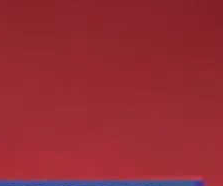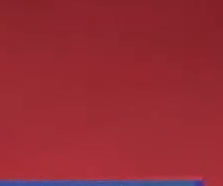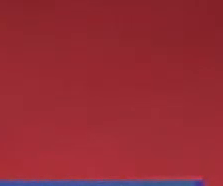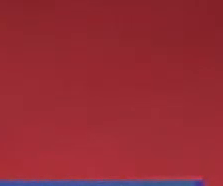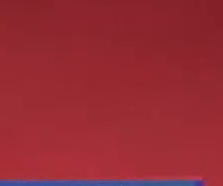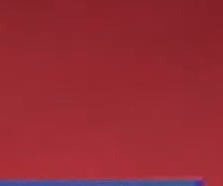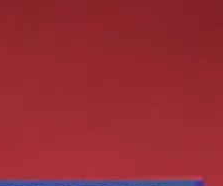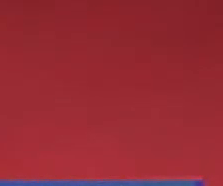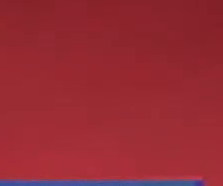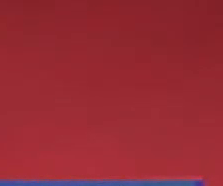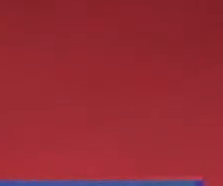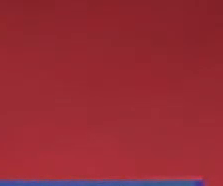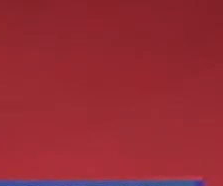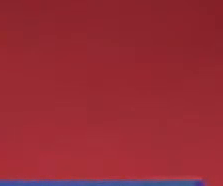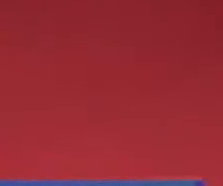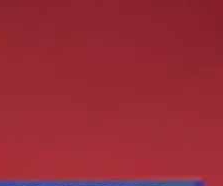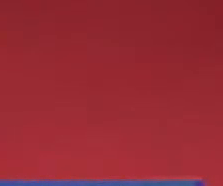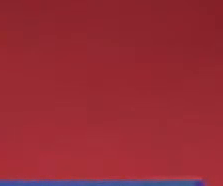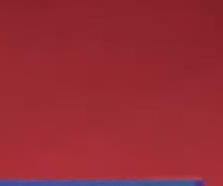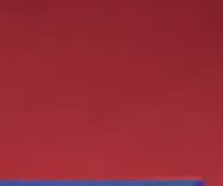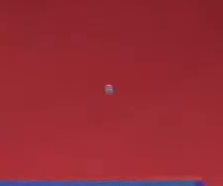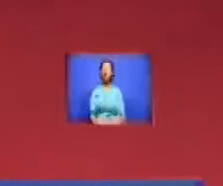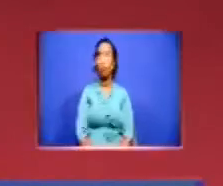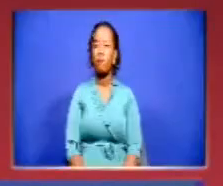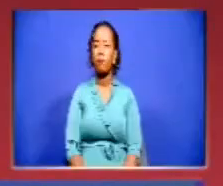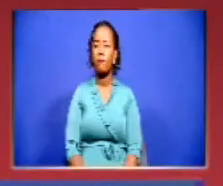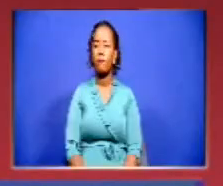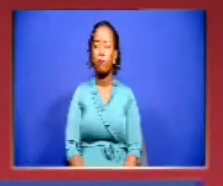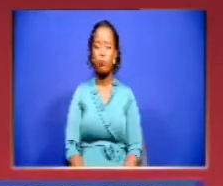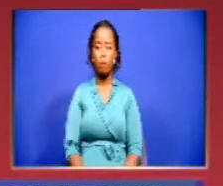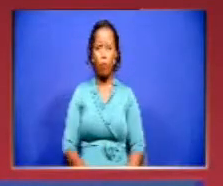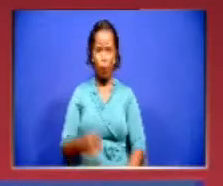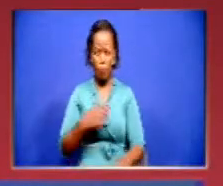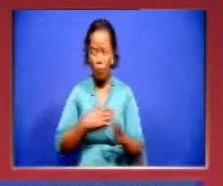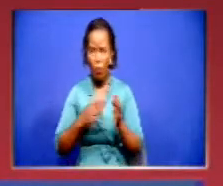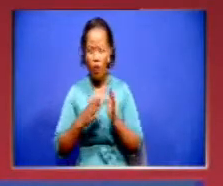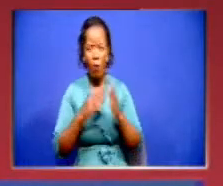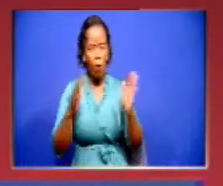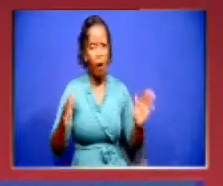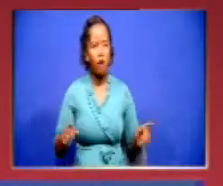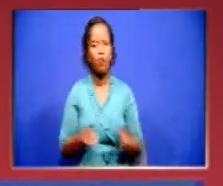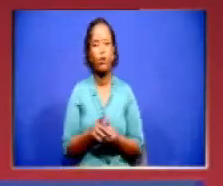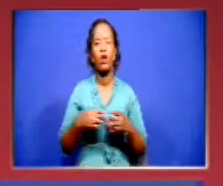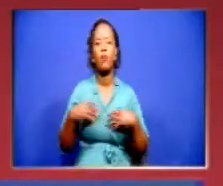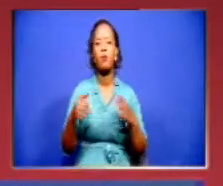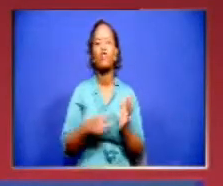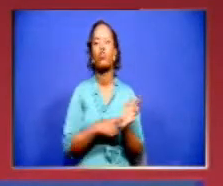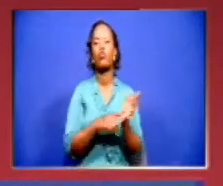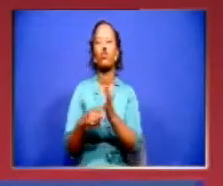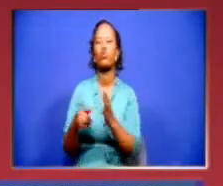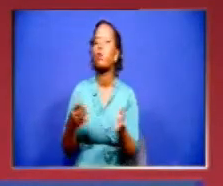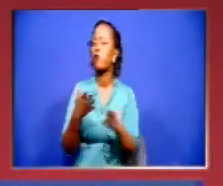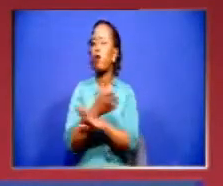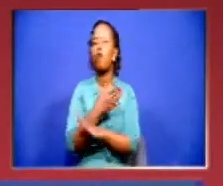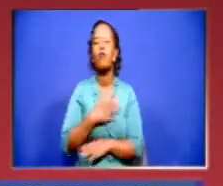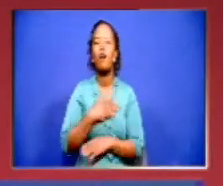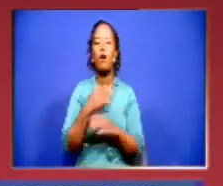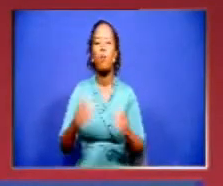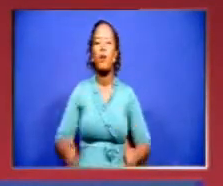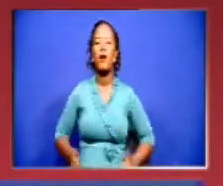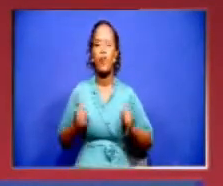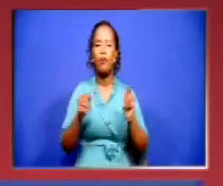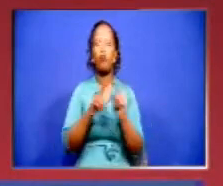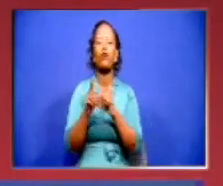a superb leader. It is demonstrated all over my life. I give,